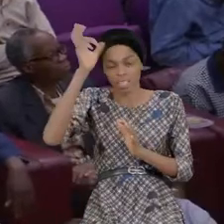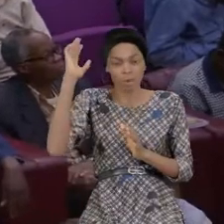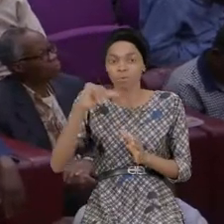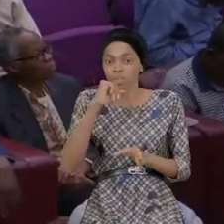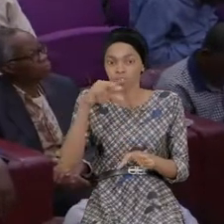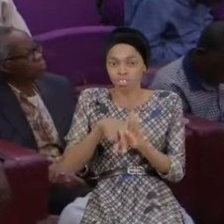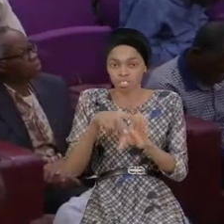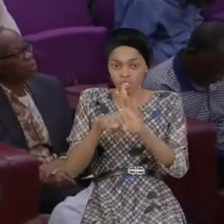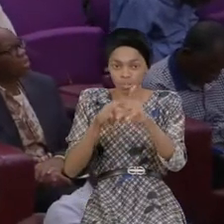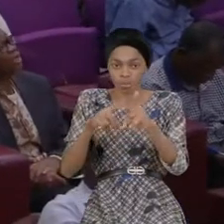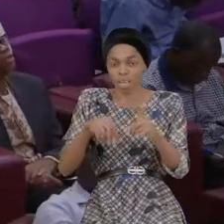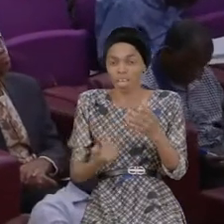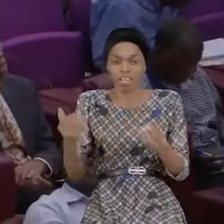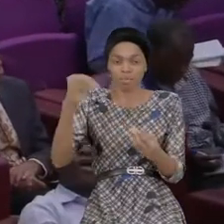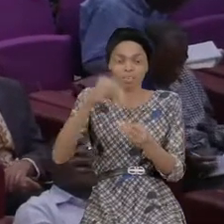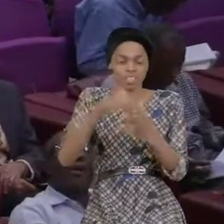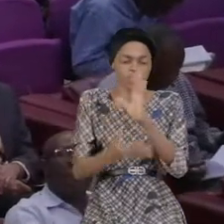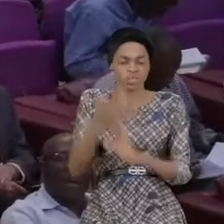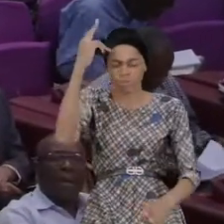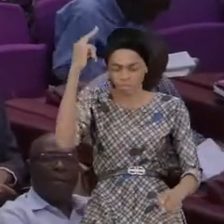Let the devil hear that. Amen.